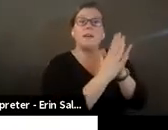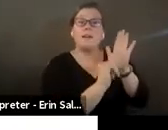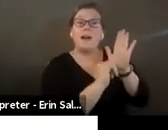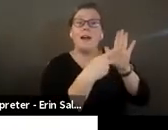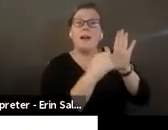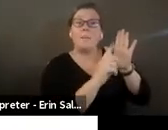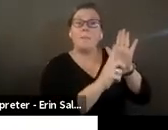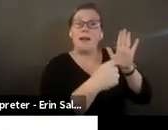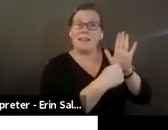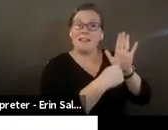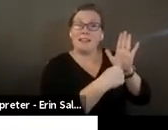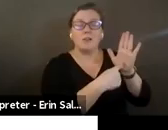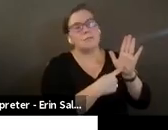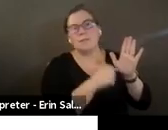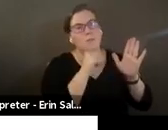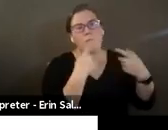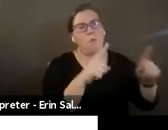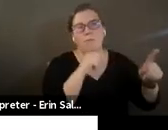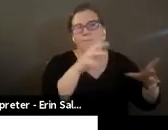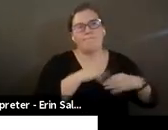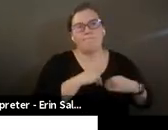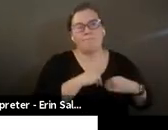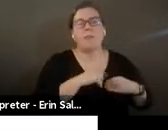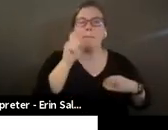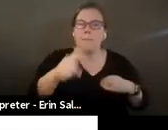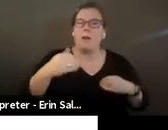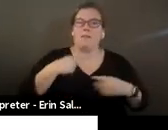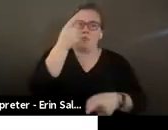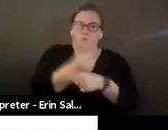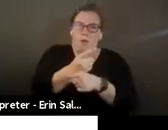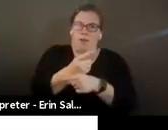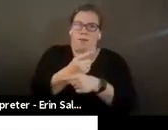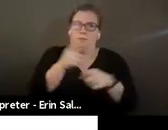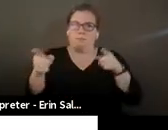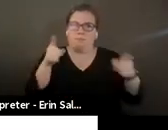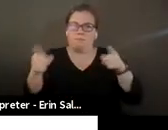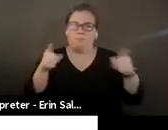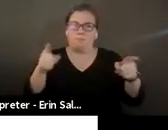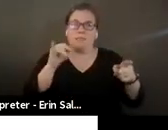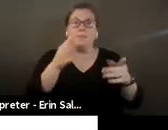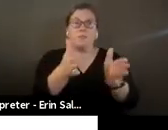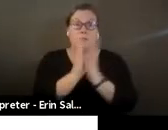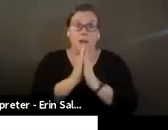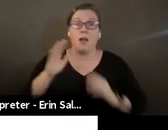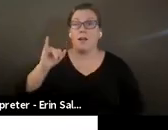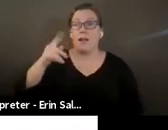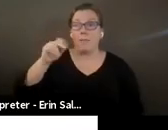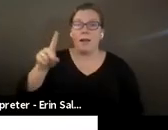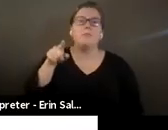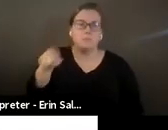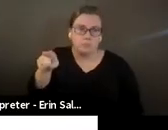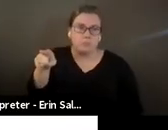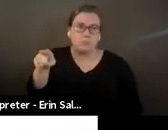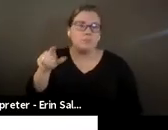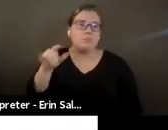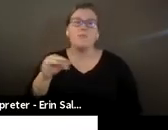the correct application for the device that you're requesting. Okay, next slide, Landon.